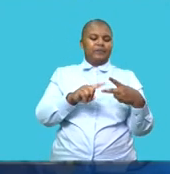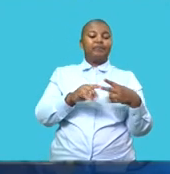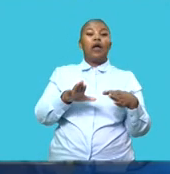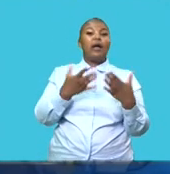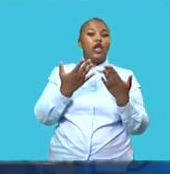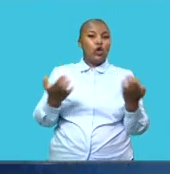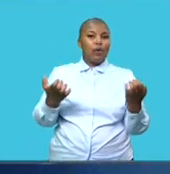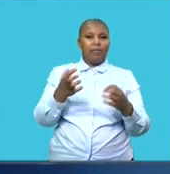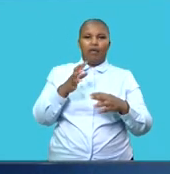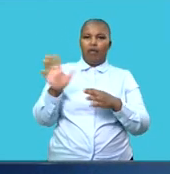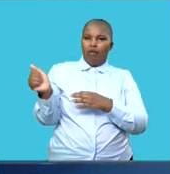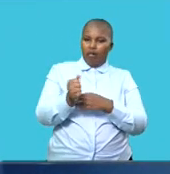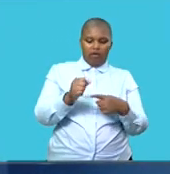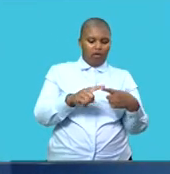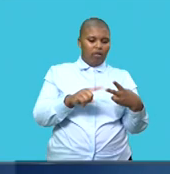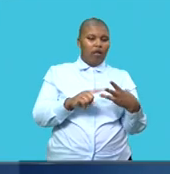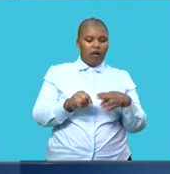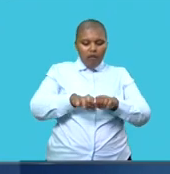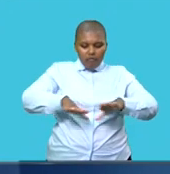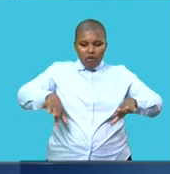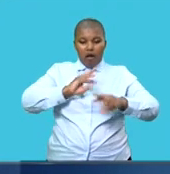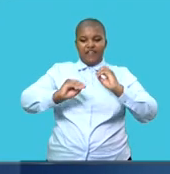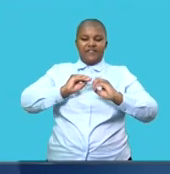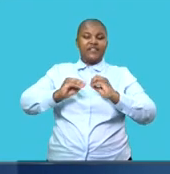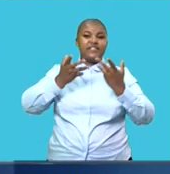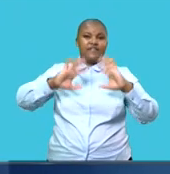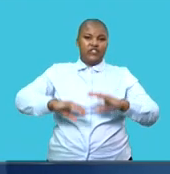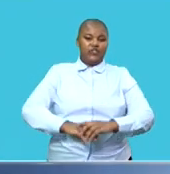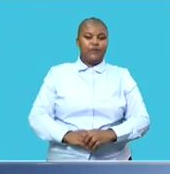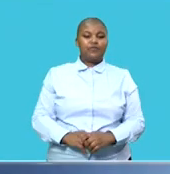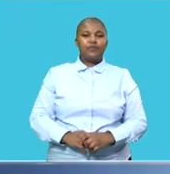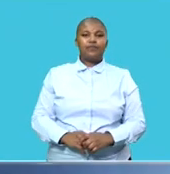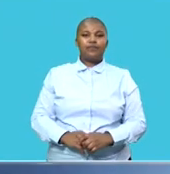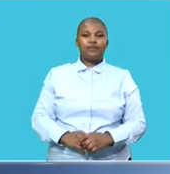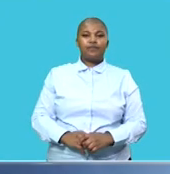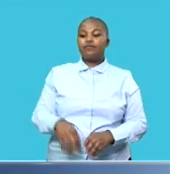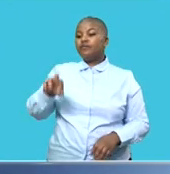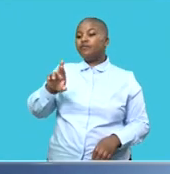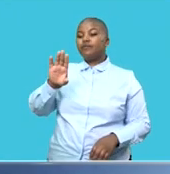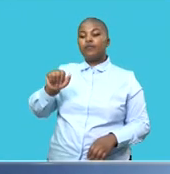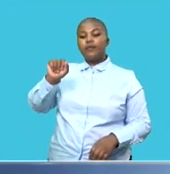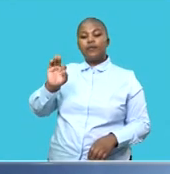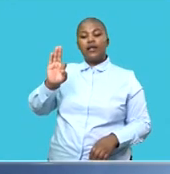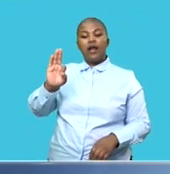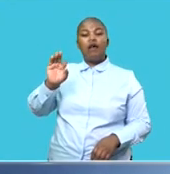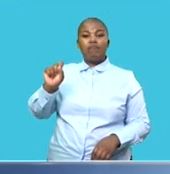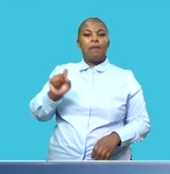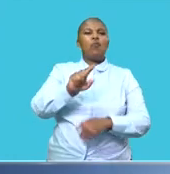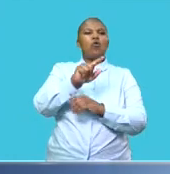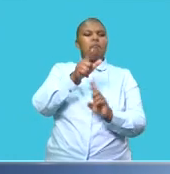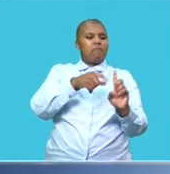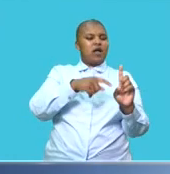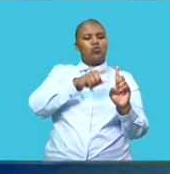ama floors wethu. Molaudi wa ditshebeletso tsa setšhaba go tswa Road Accident Fund leng Noluthando